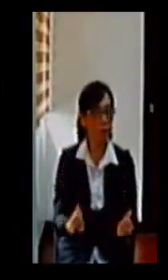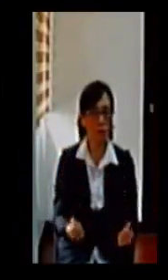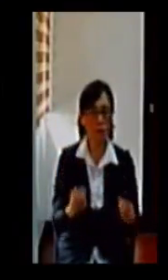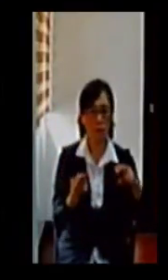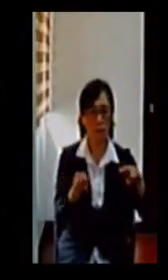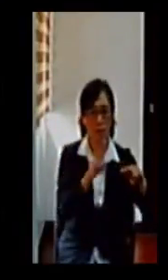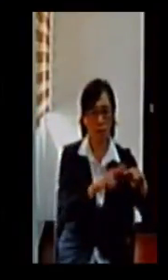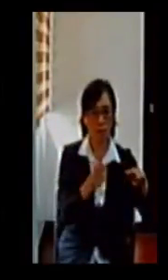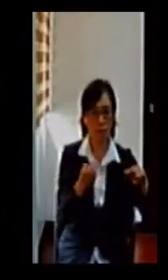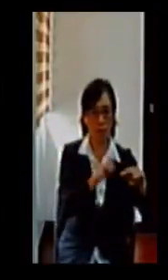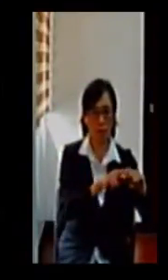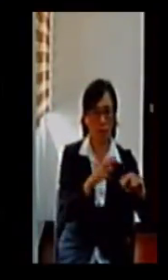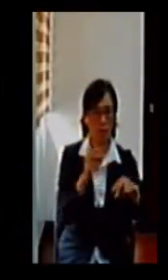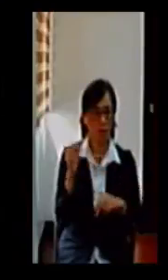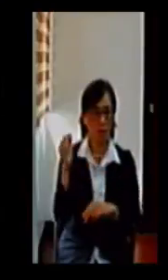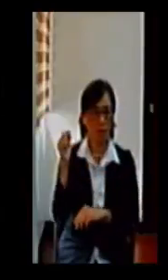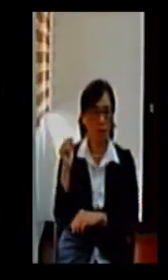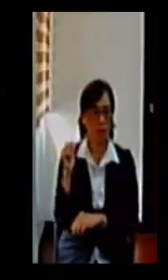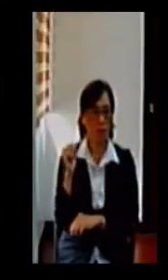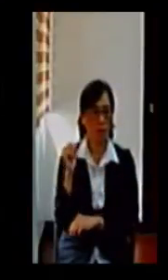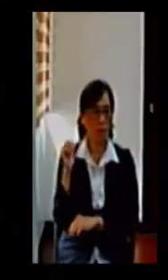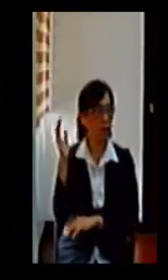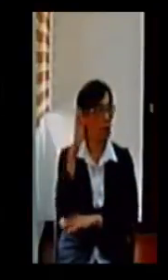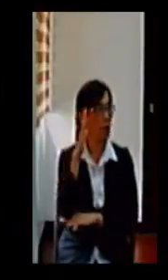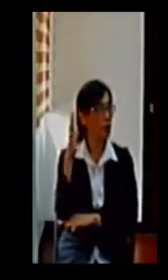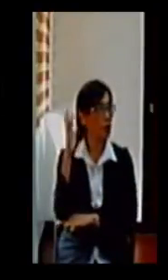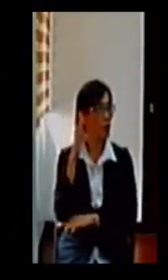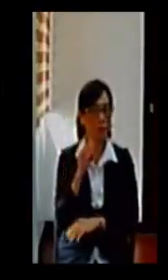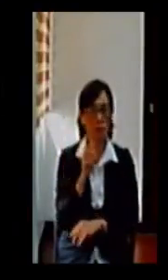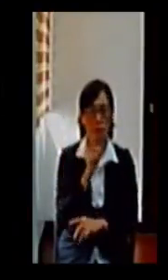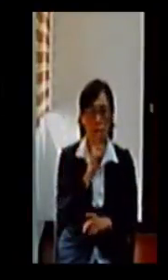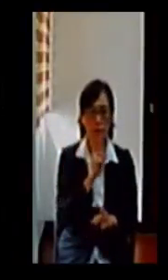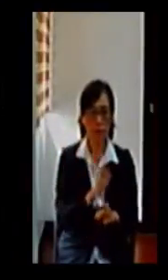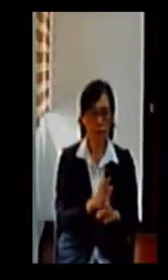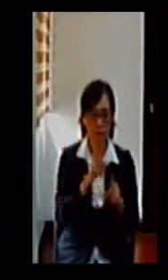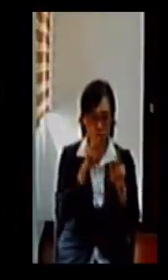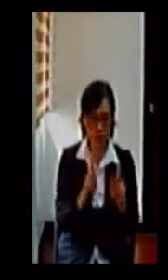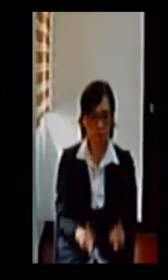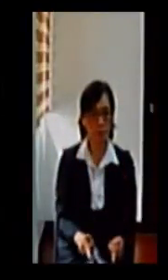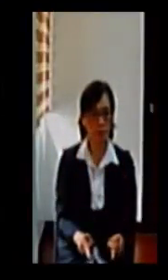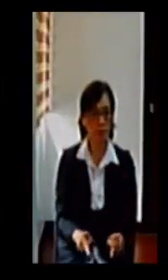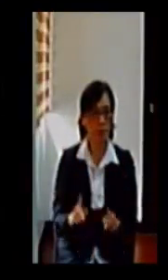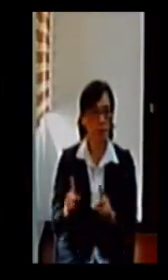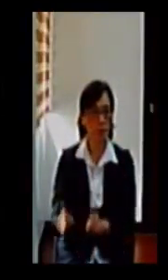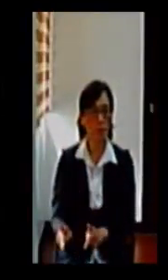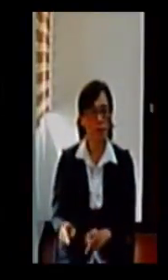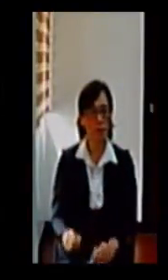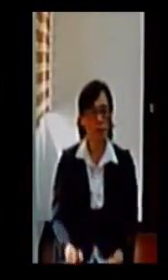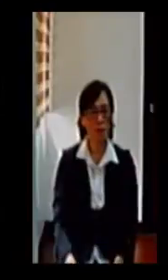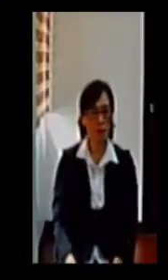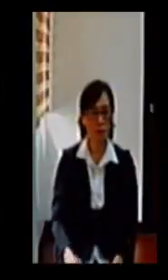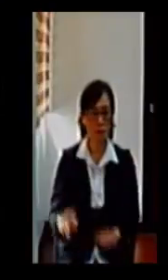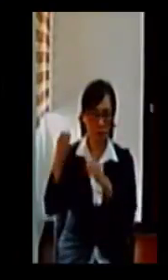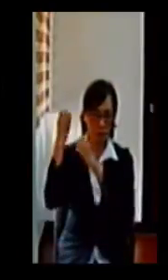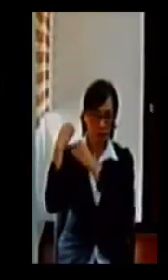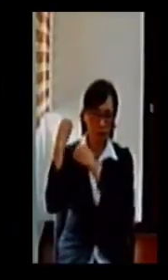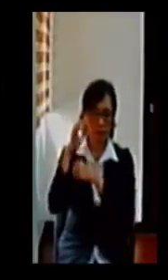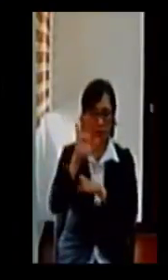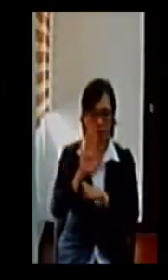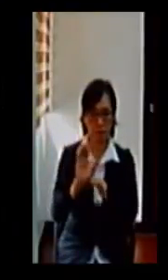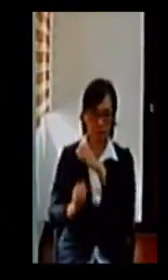the forest size. But of course, planting and expecting that in 5 years we create